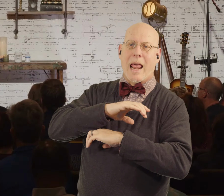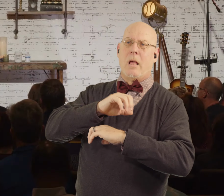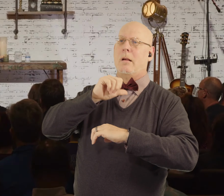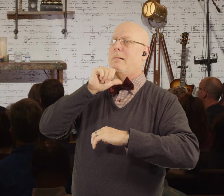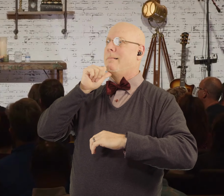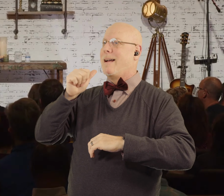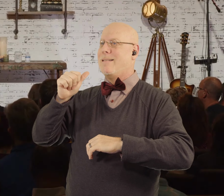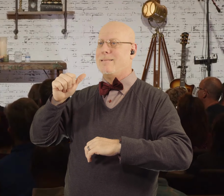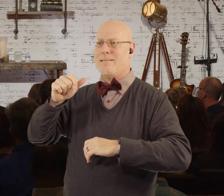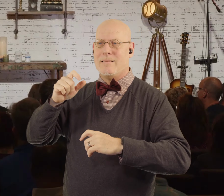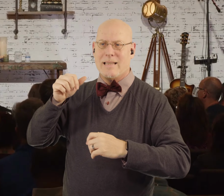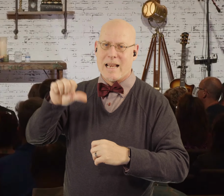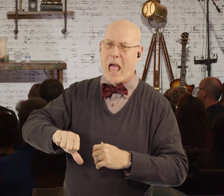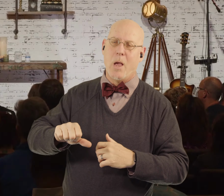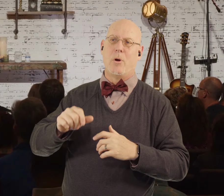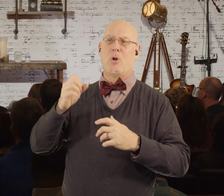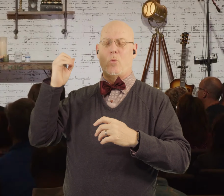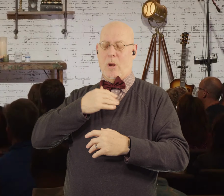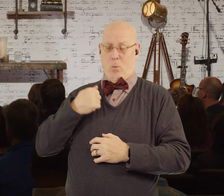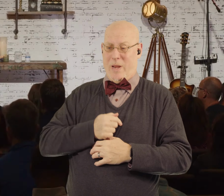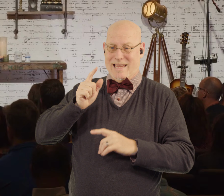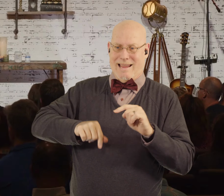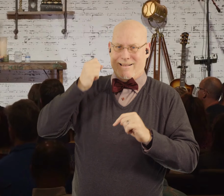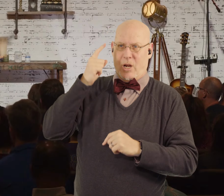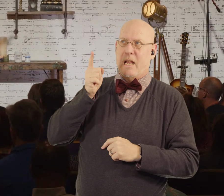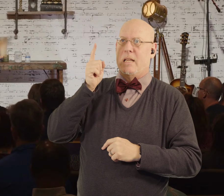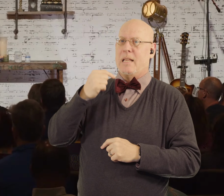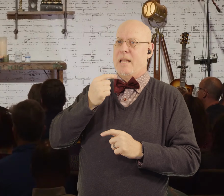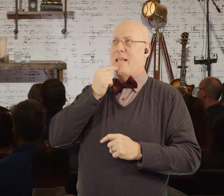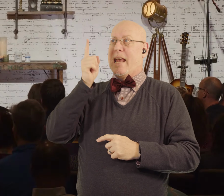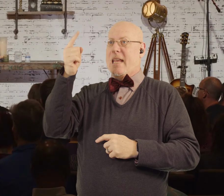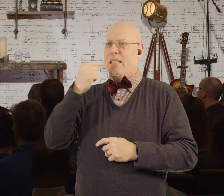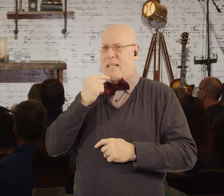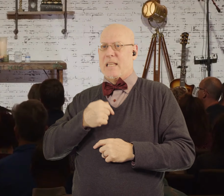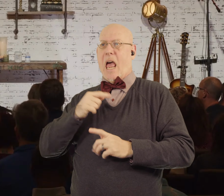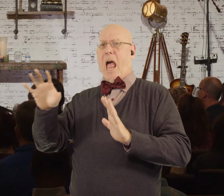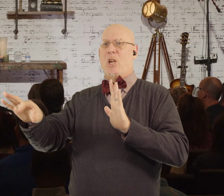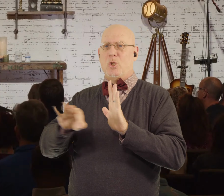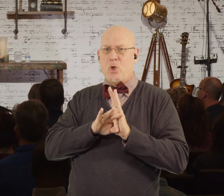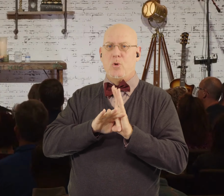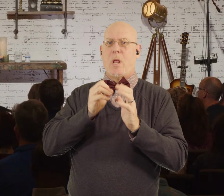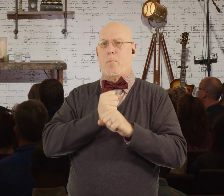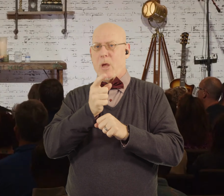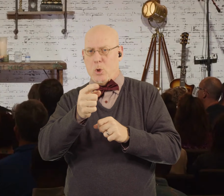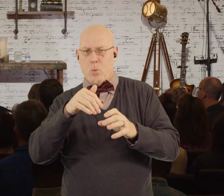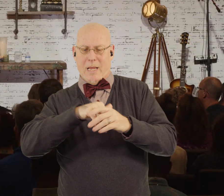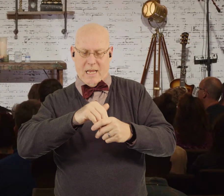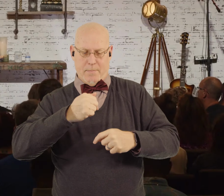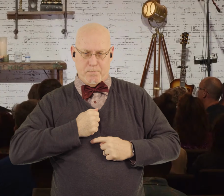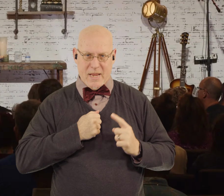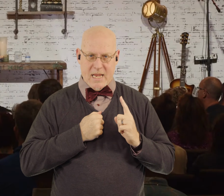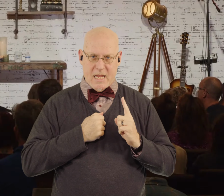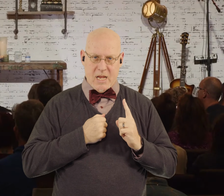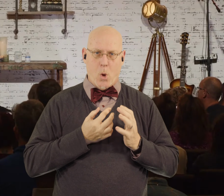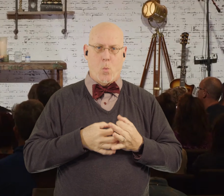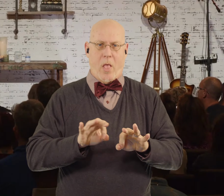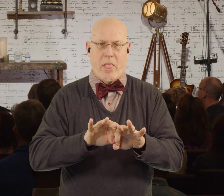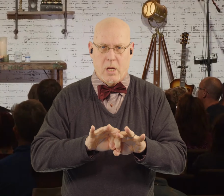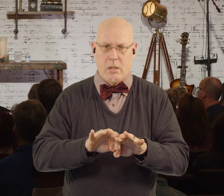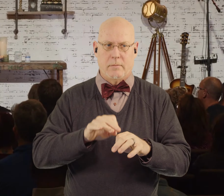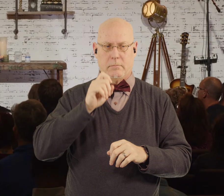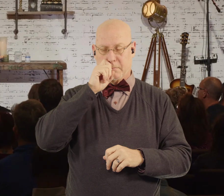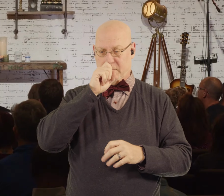in radical, undeniable grace that we can't understand, he says, I choose to make you in me